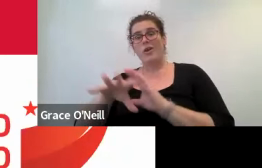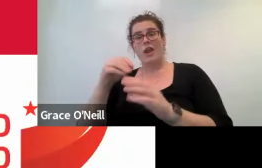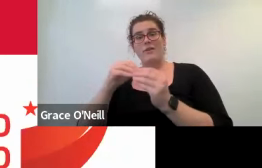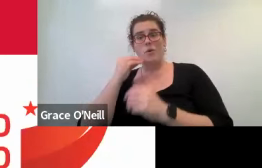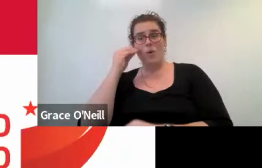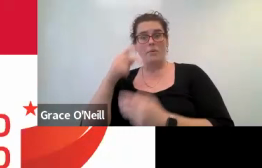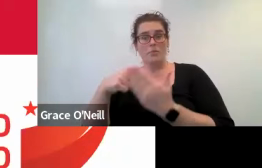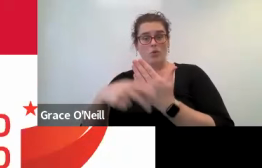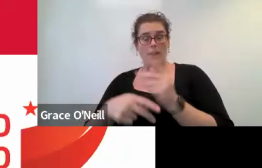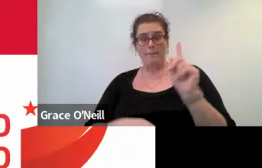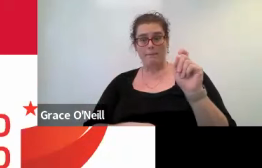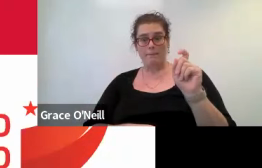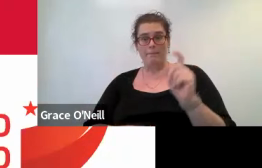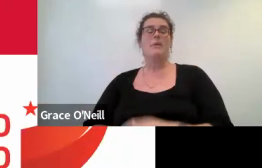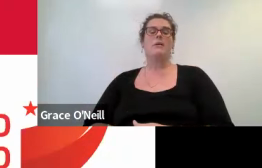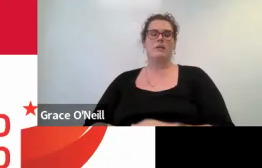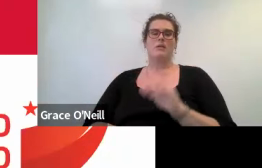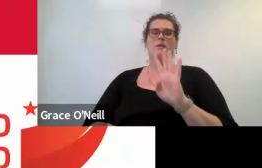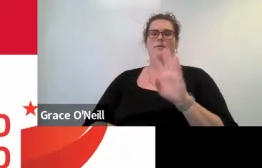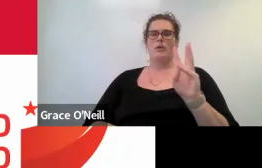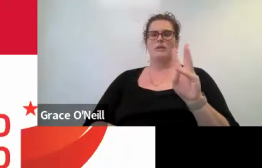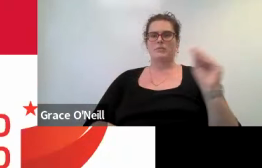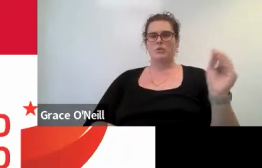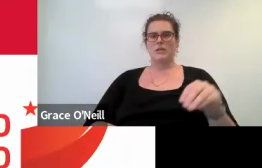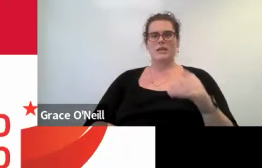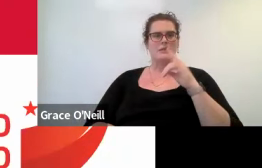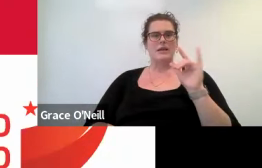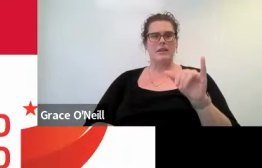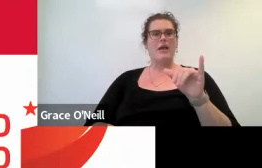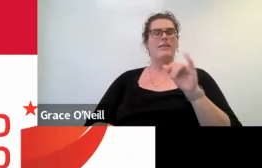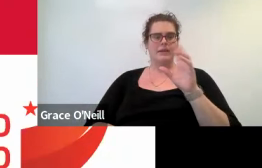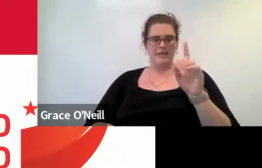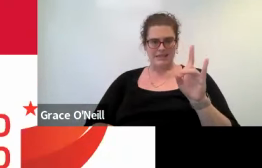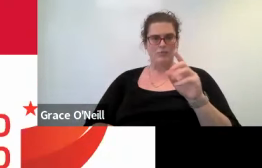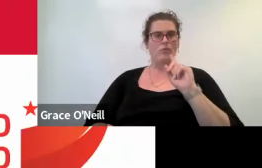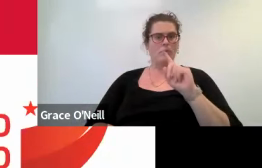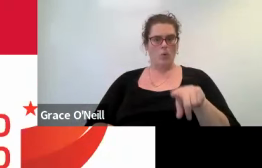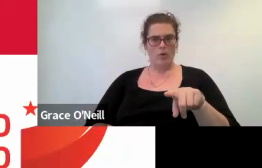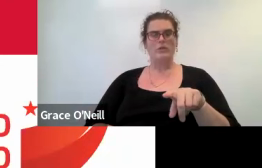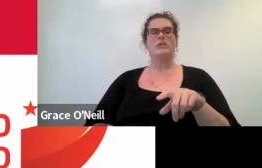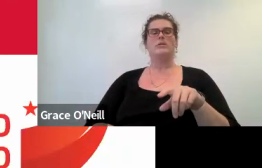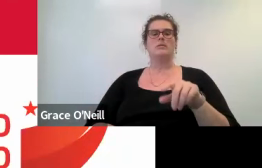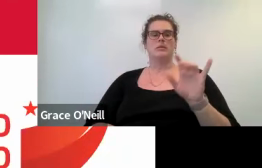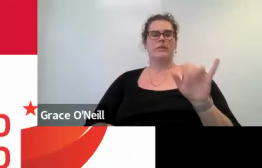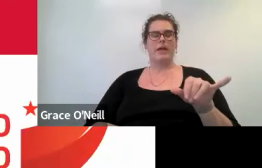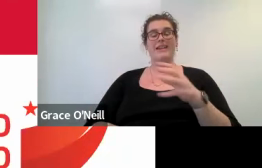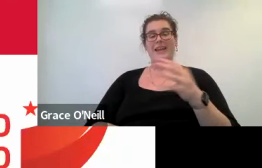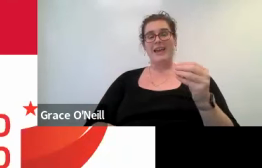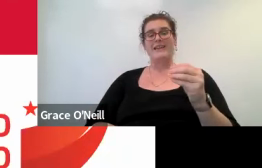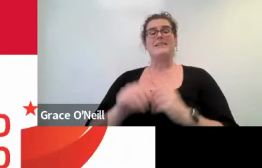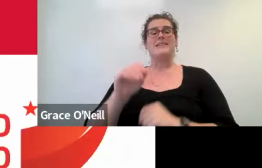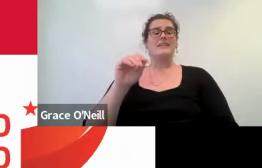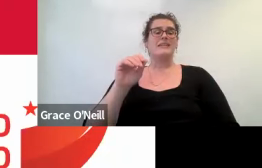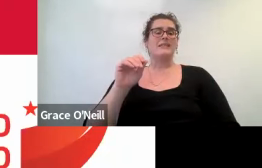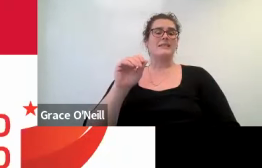reported participating in day program or some out-of-home program, and 56% reported not being involved. And this